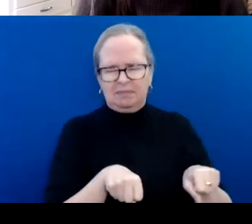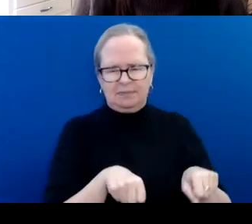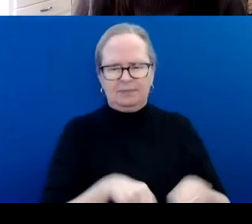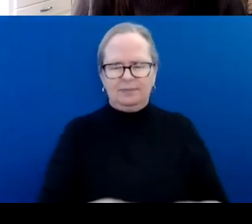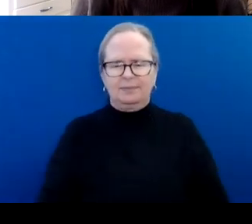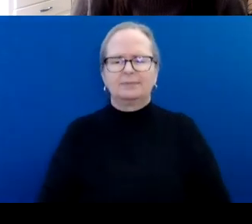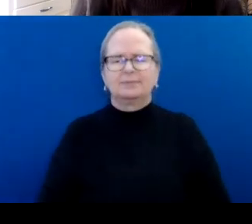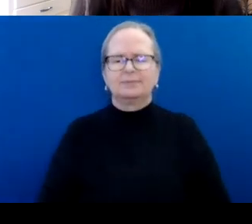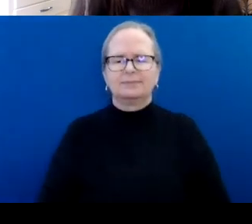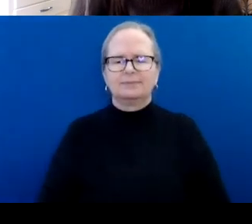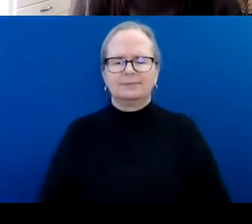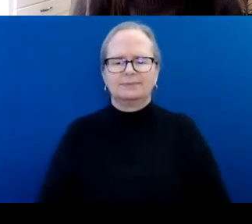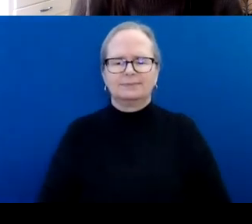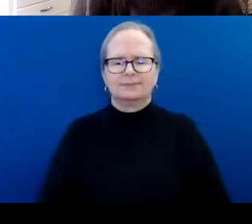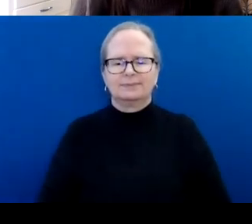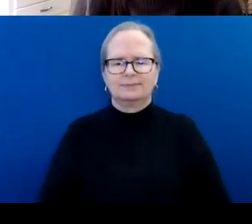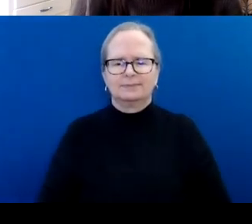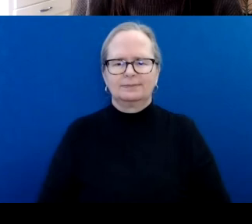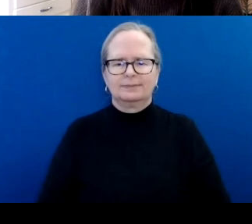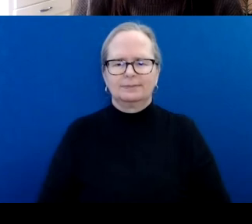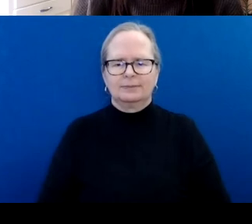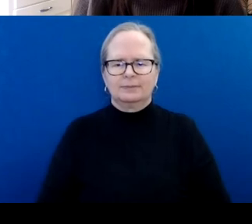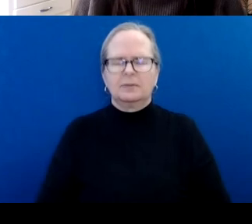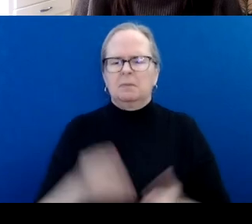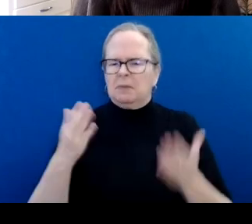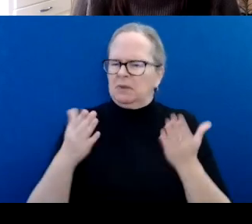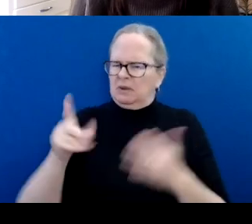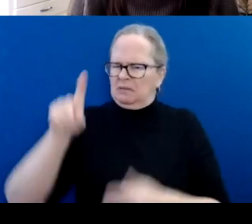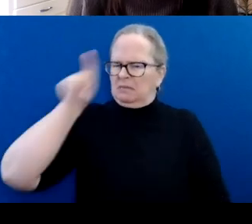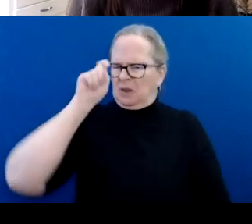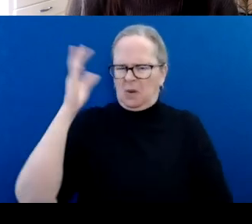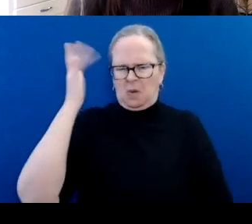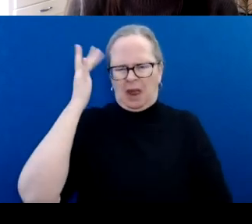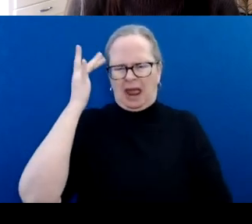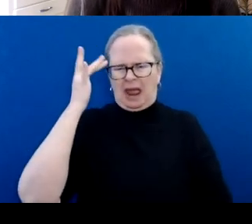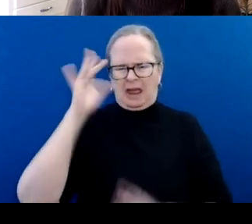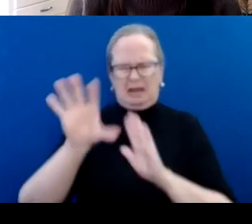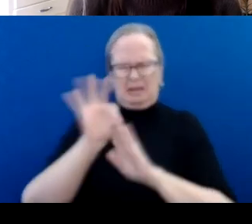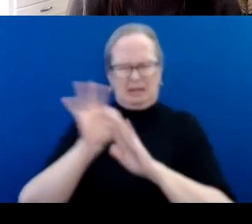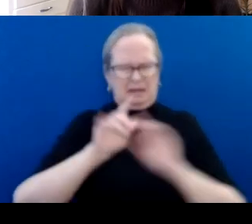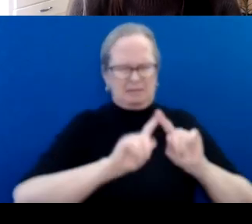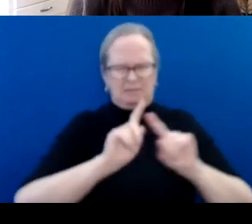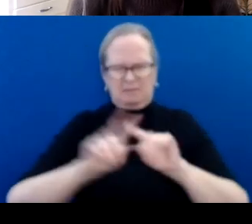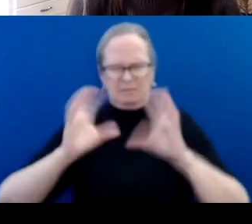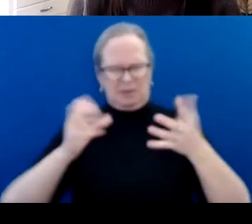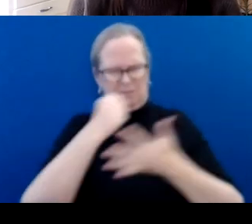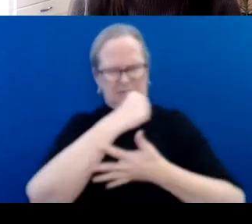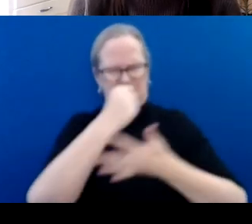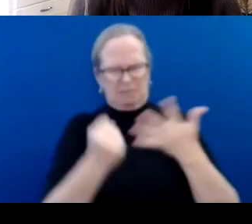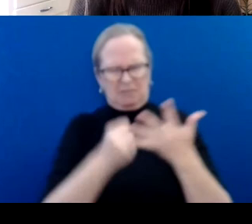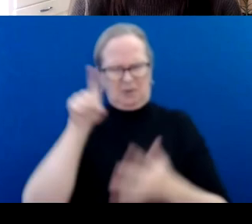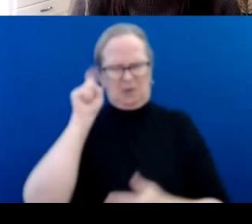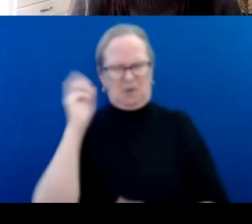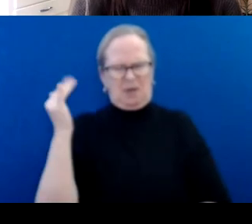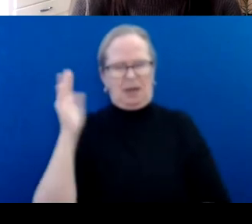What is the purpose of Equity Priority Groups? As we shared earlier, CADAA acknowledges that there are many barriers